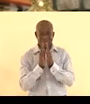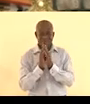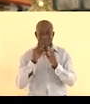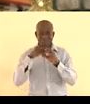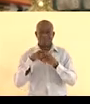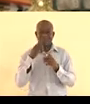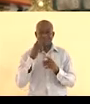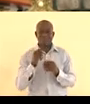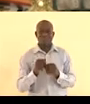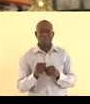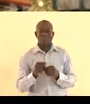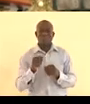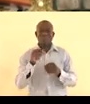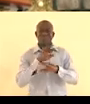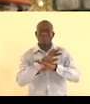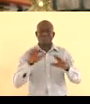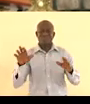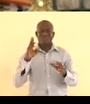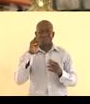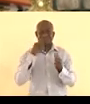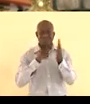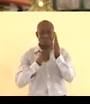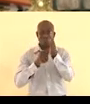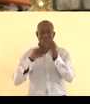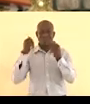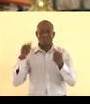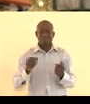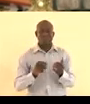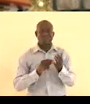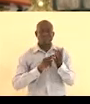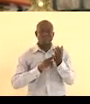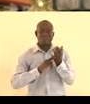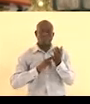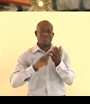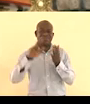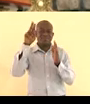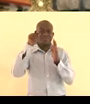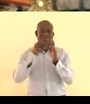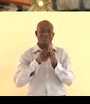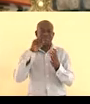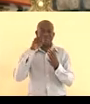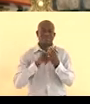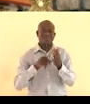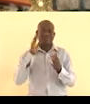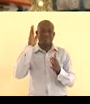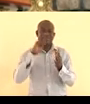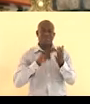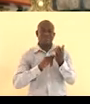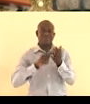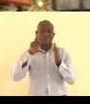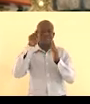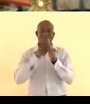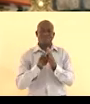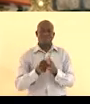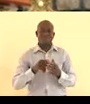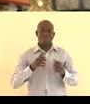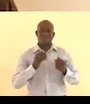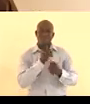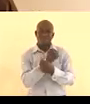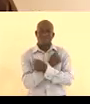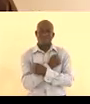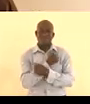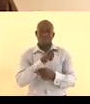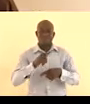one of, and it doesn't show any holiness. What will show holiness is the love that ushers from your